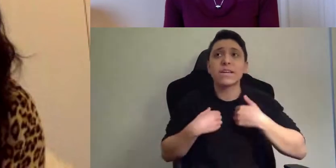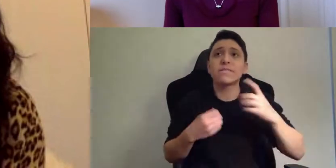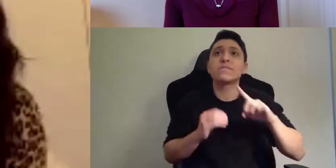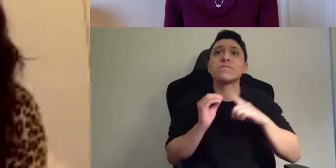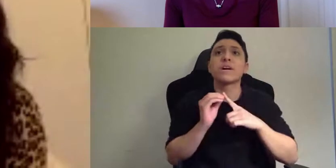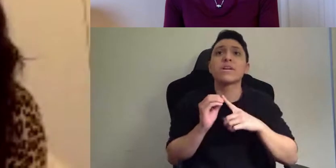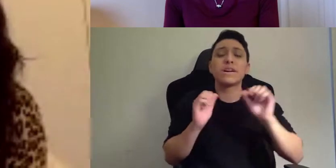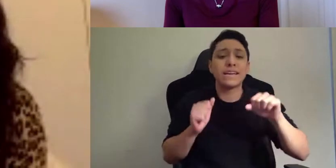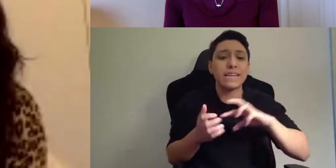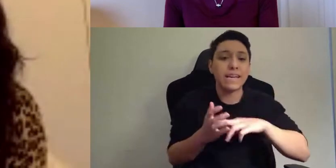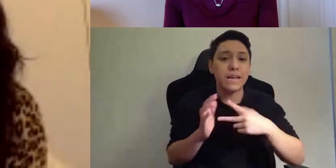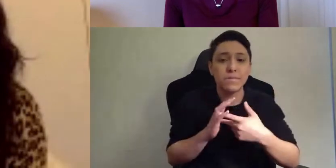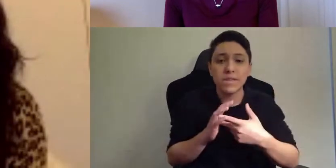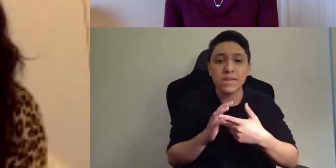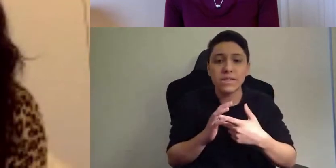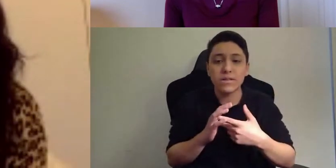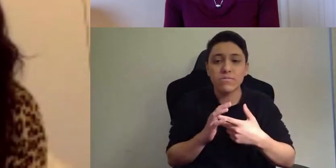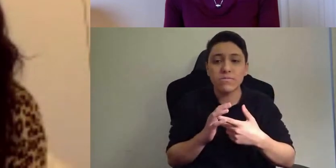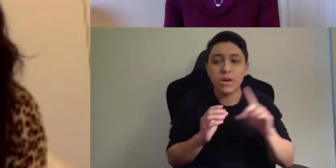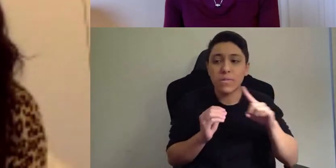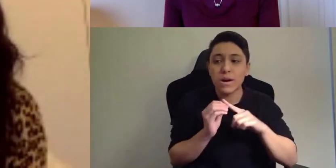can be about bringing meaning to your life,